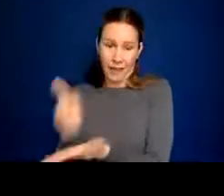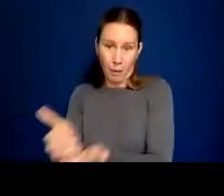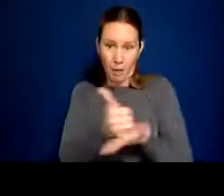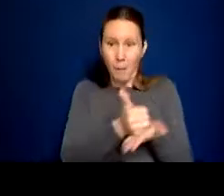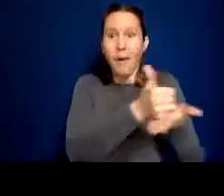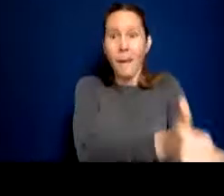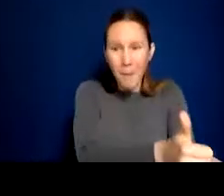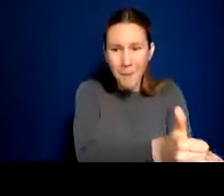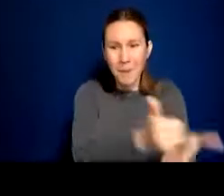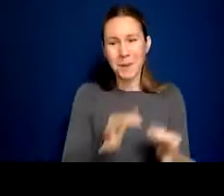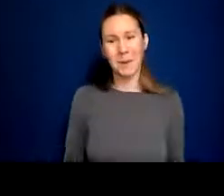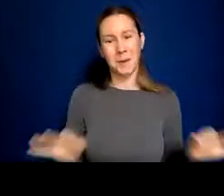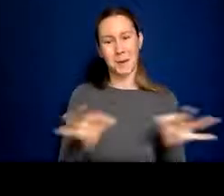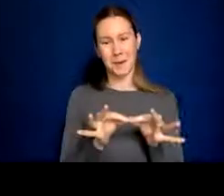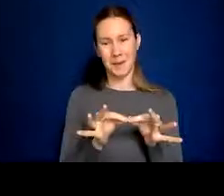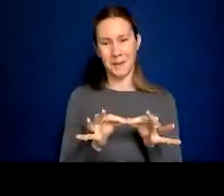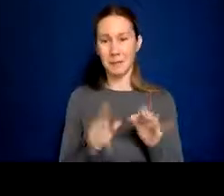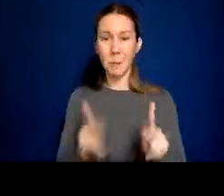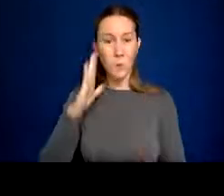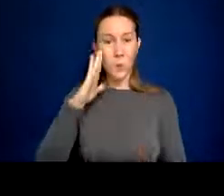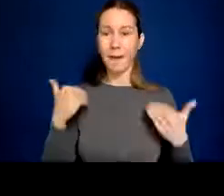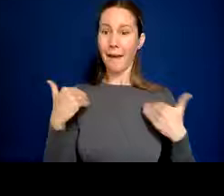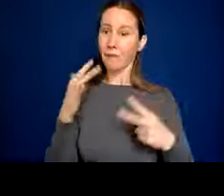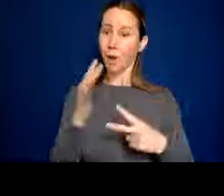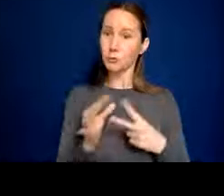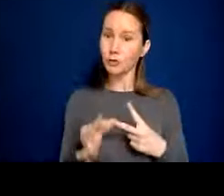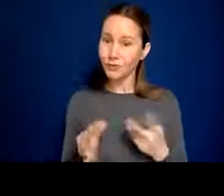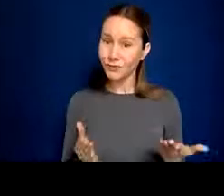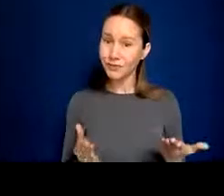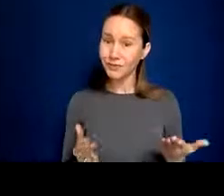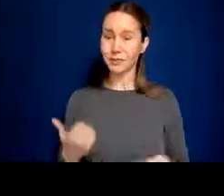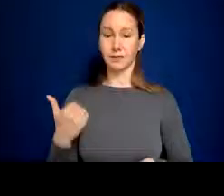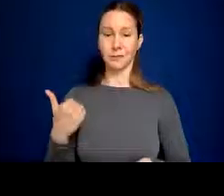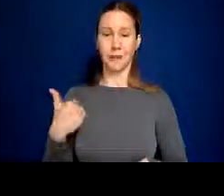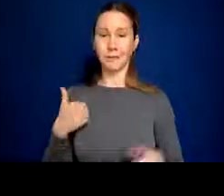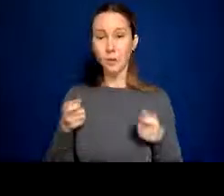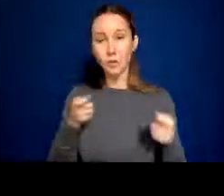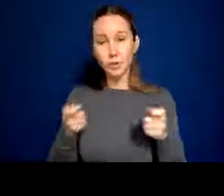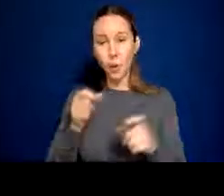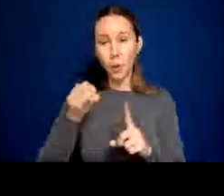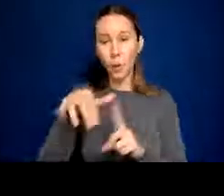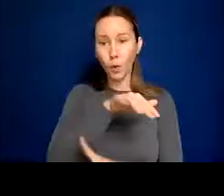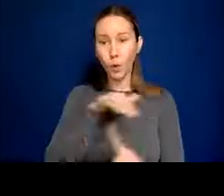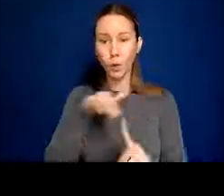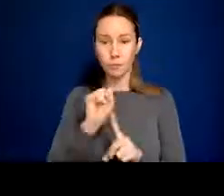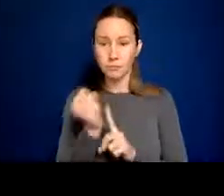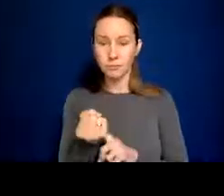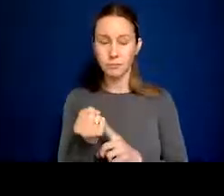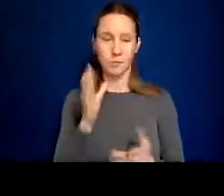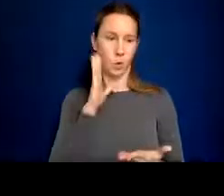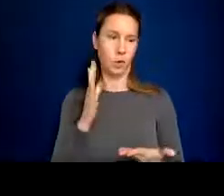When people know that they have options, when they have they're in control, this makes a big change in